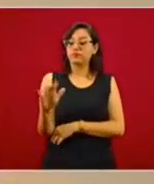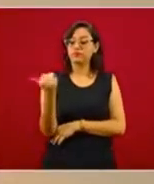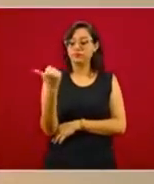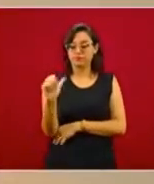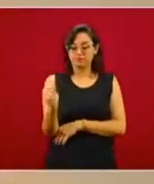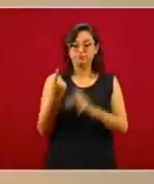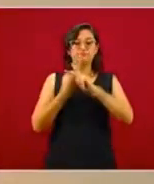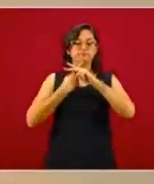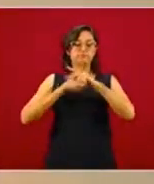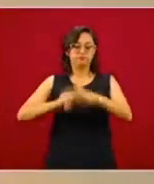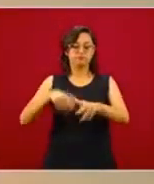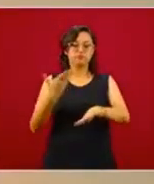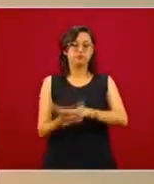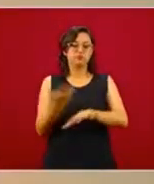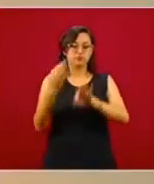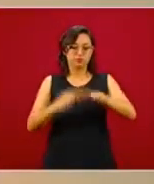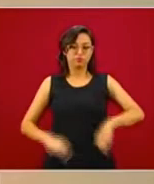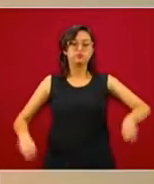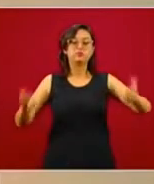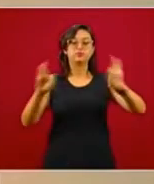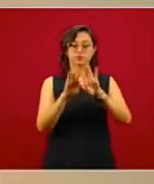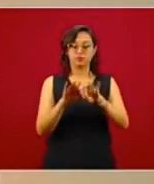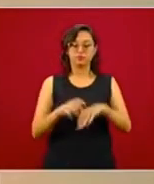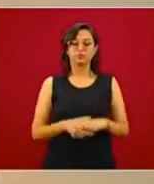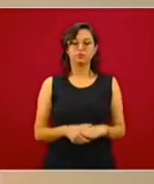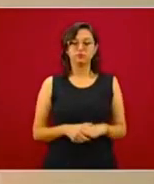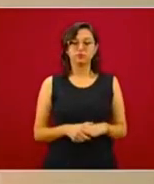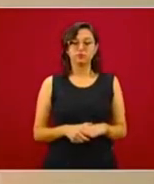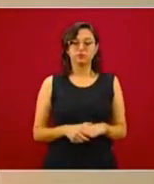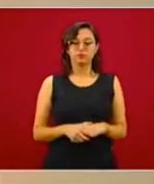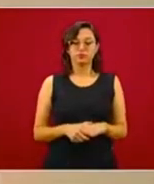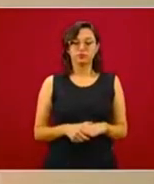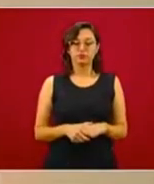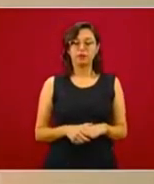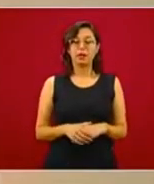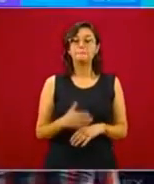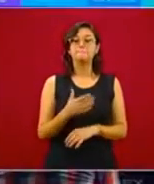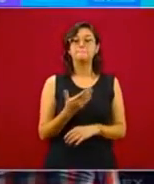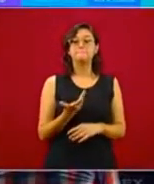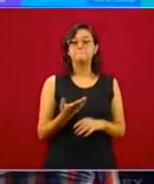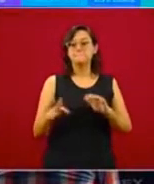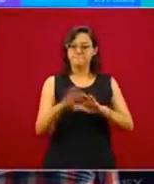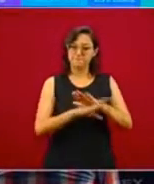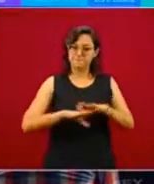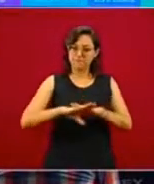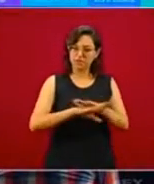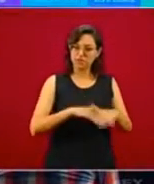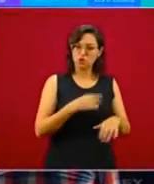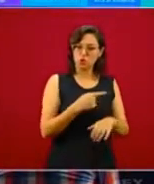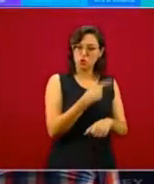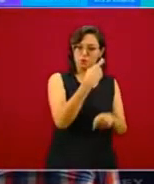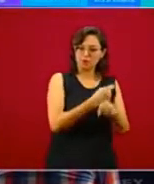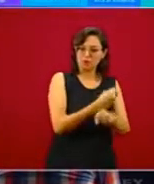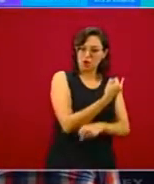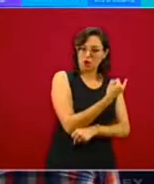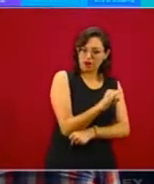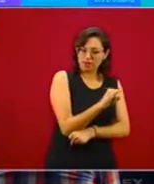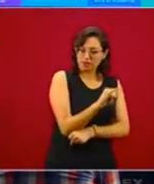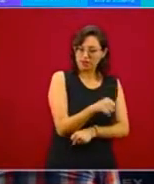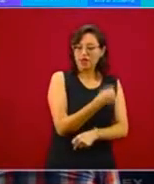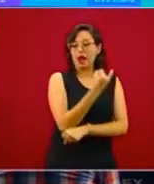2020-2021 on August the 10th. This is a bottom line topic, and I'm talking about